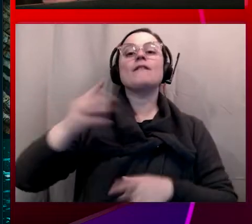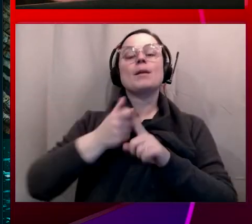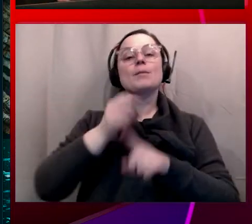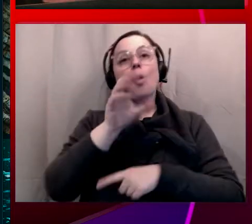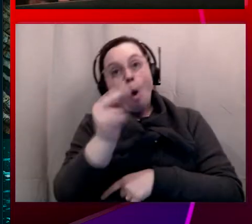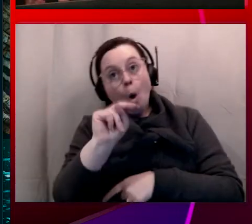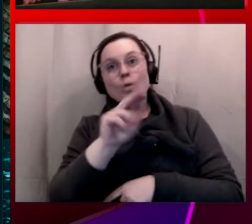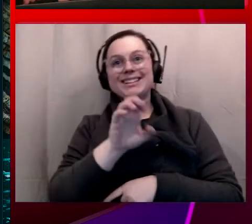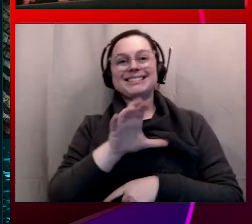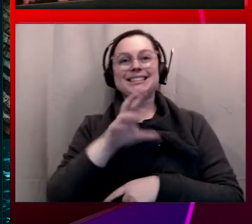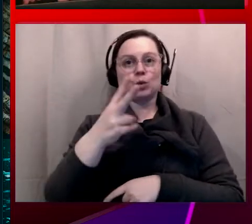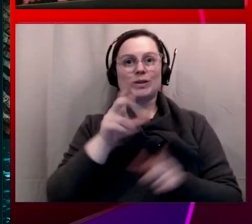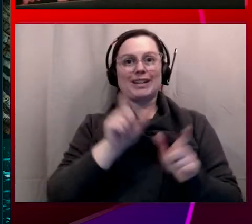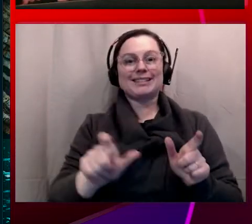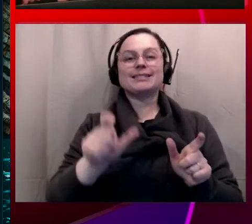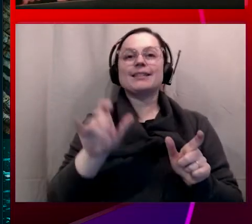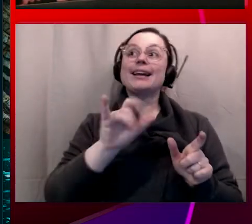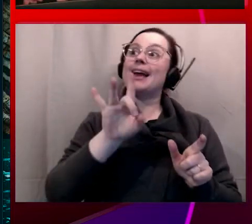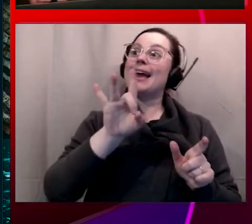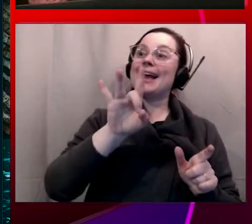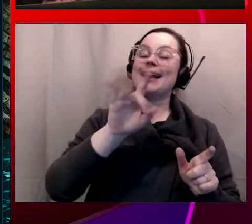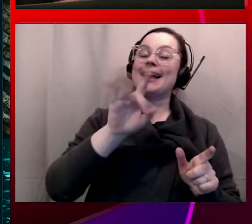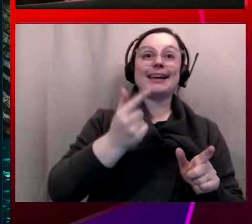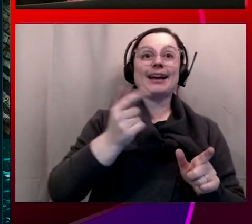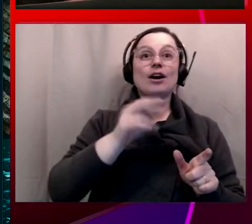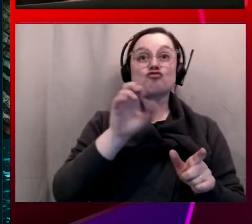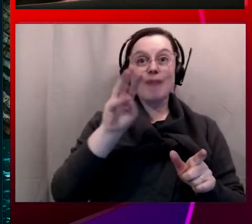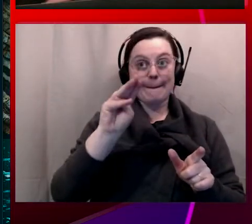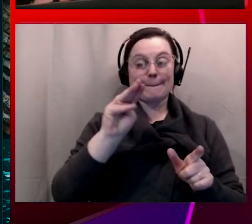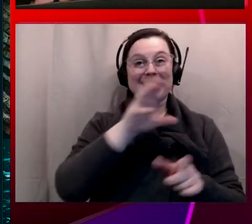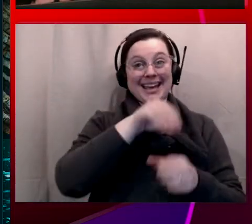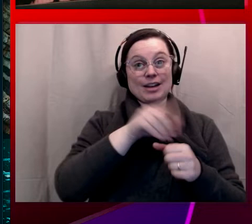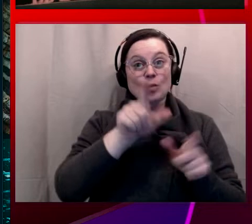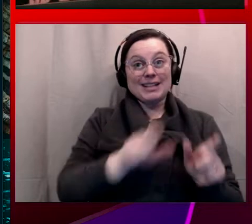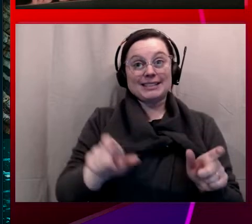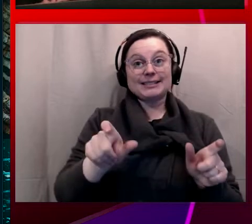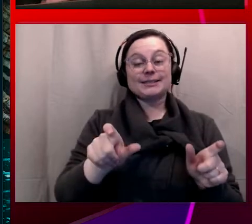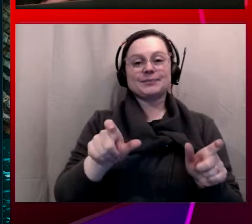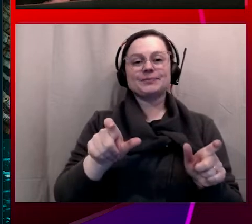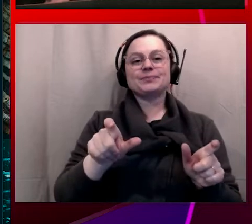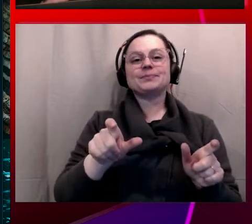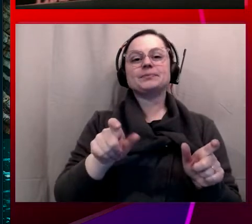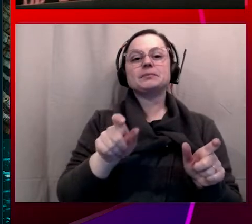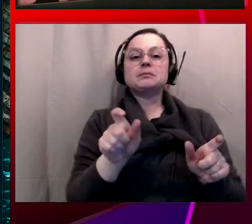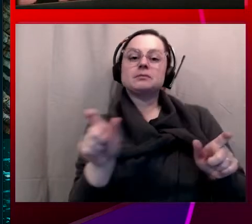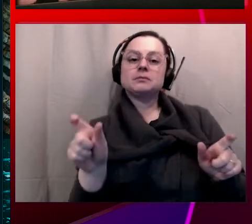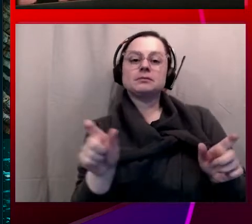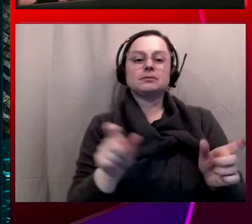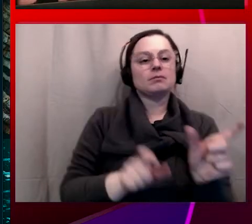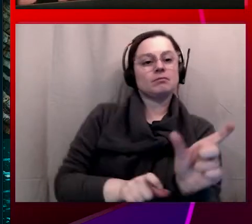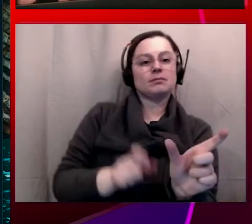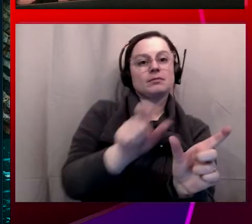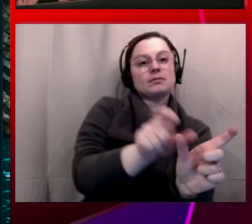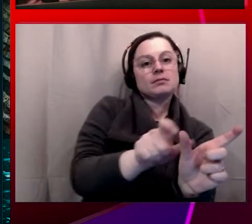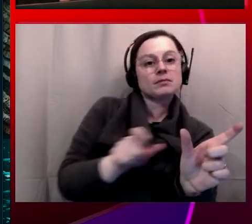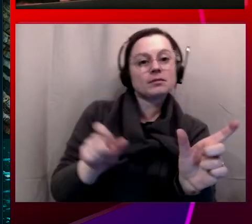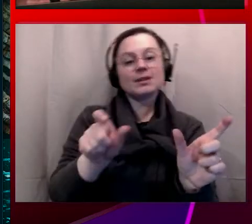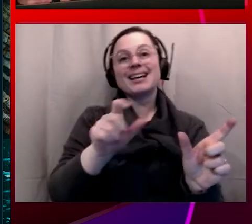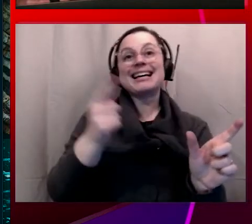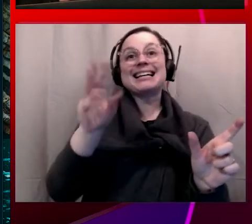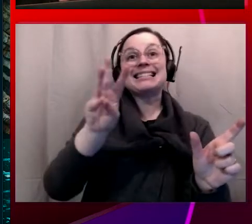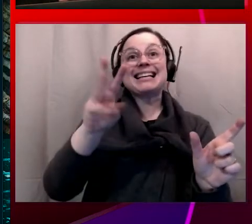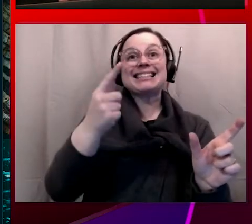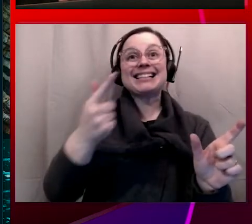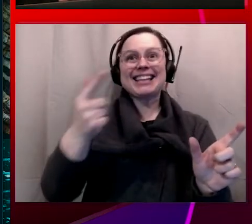So if you have, let's say, 8 gigs of RAM in your EC2 instance, you would carve out, let's say, 6 gigs of that memory into a Nitro Enclave. So the Nitro